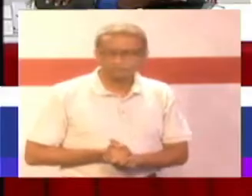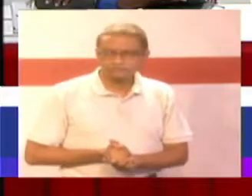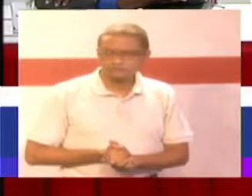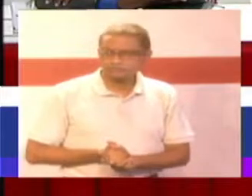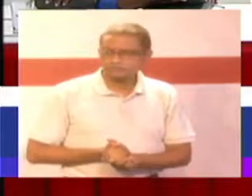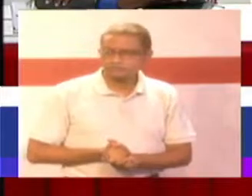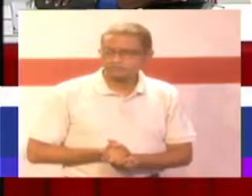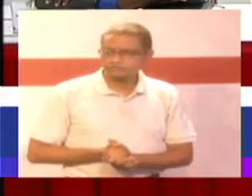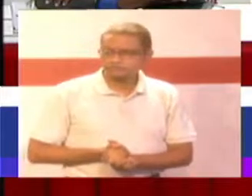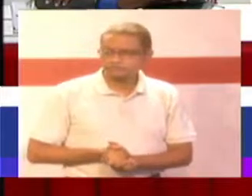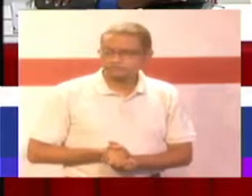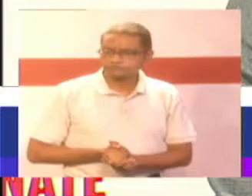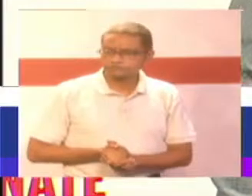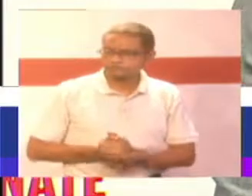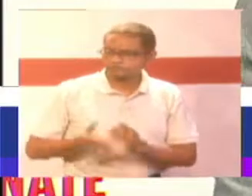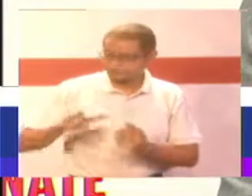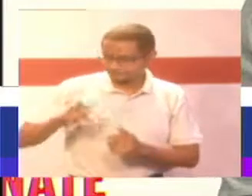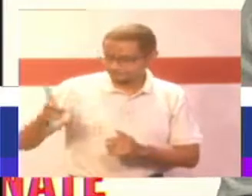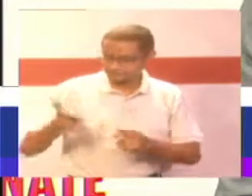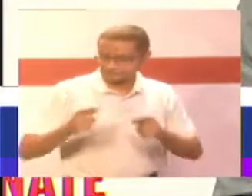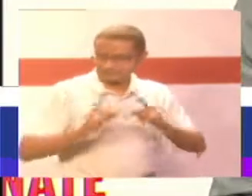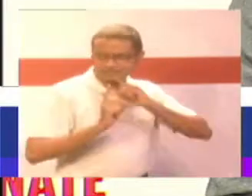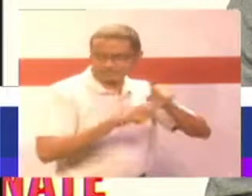question. Thank you.